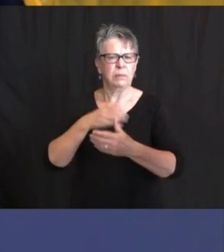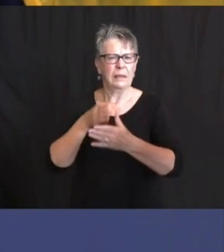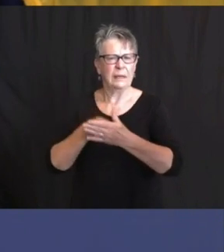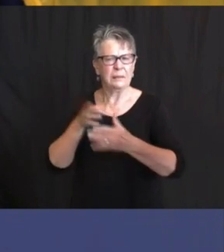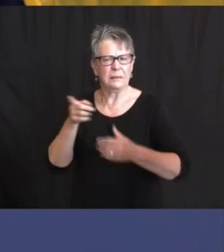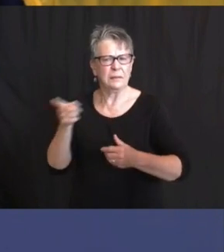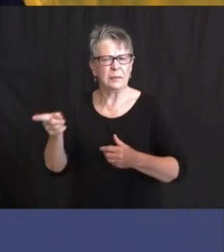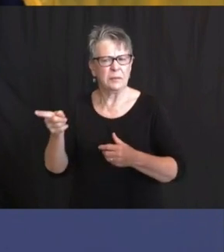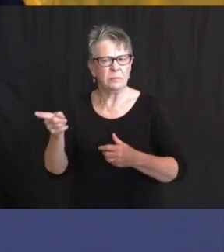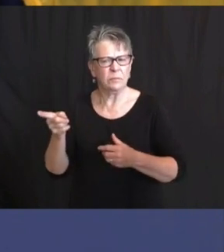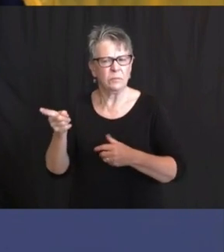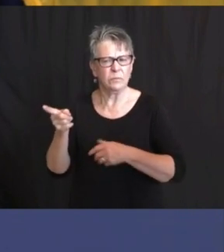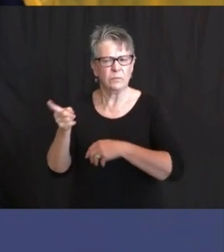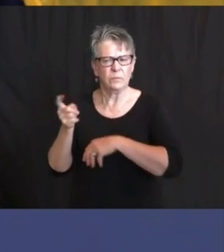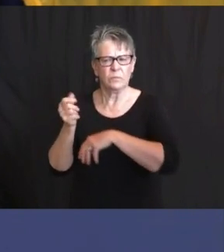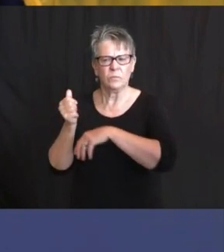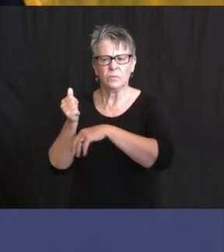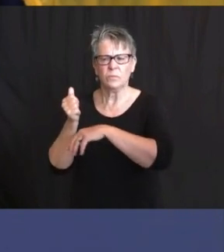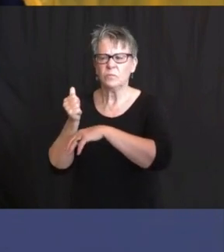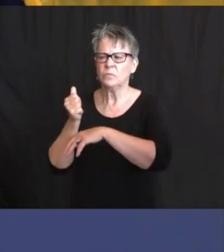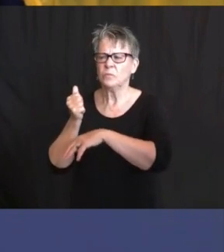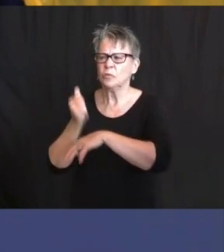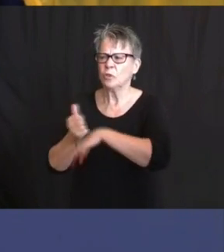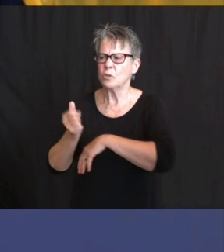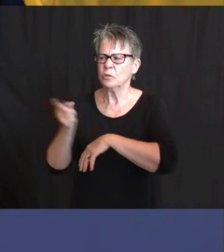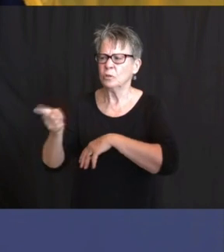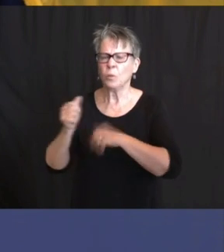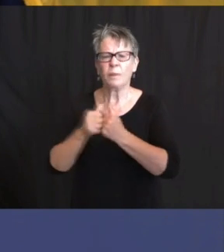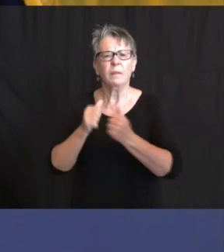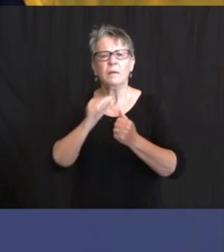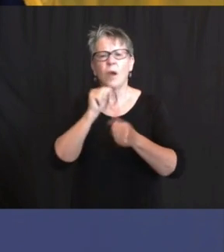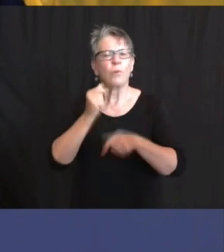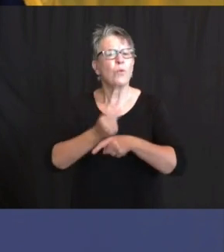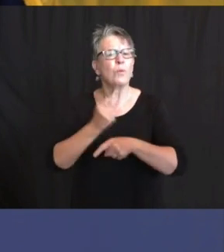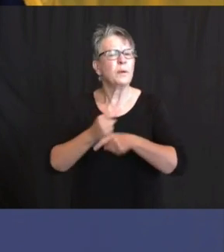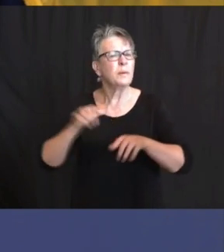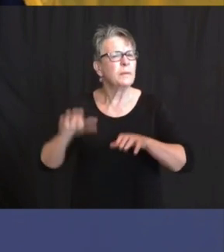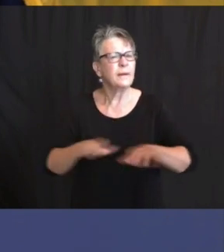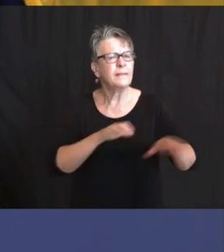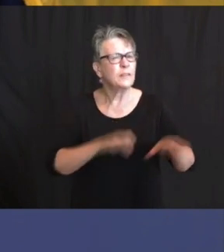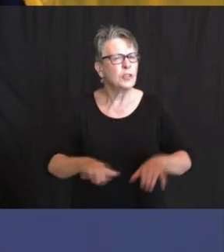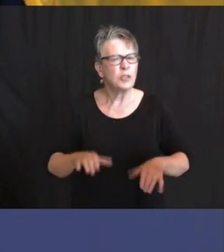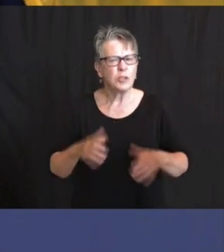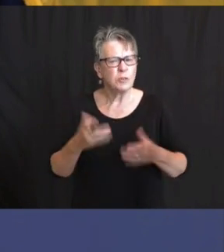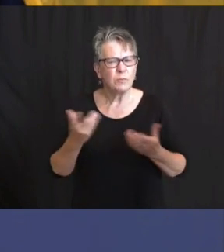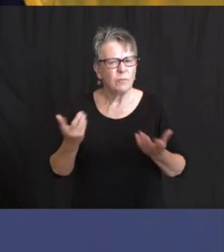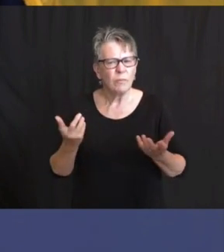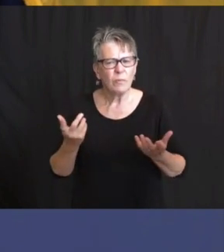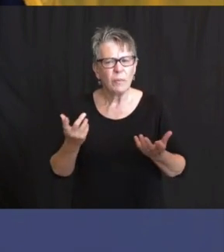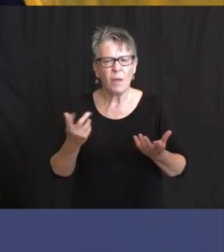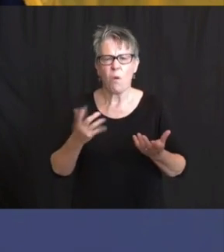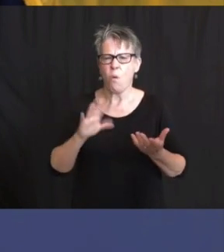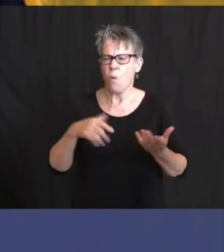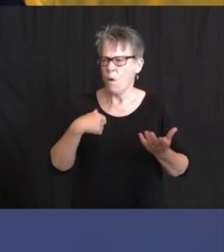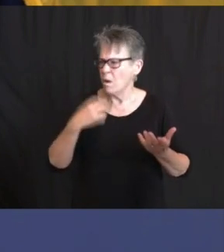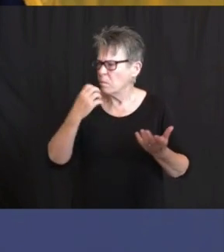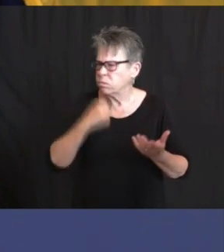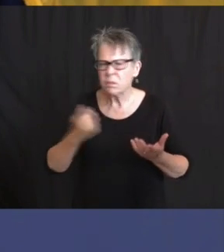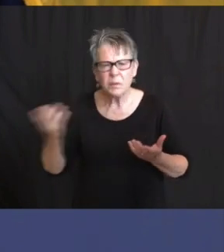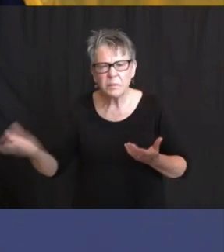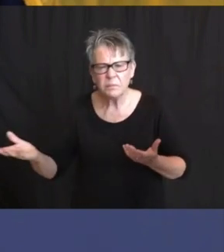indispensable he has been and continues to be and will be here by my side for as long as I'm